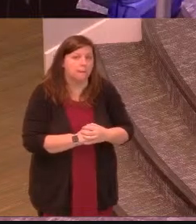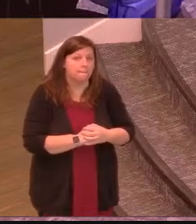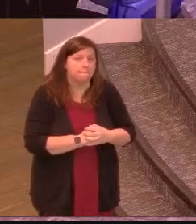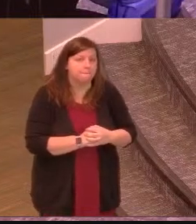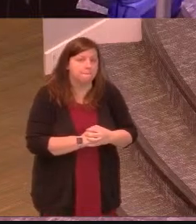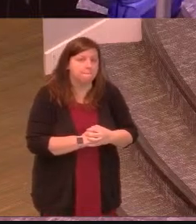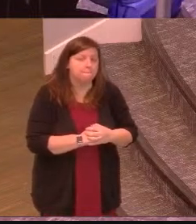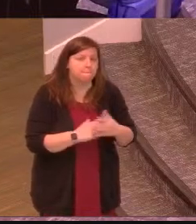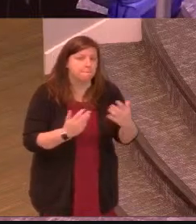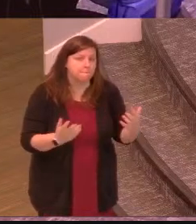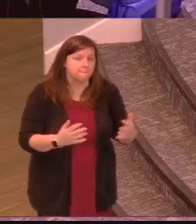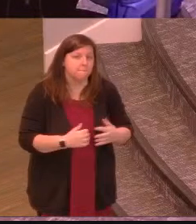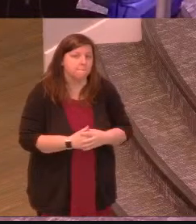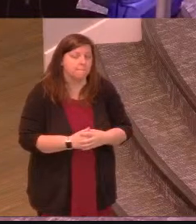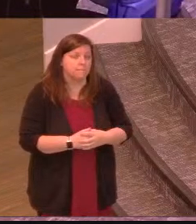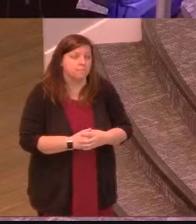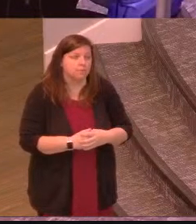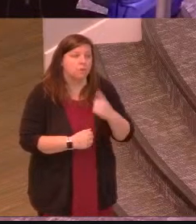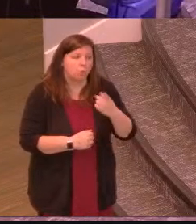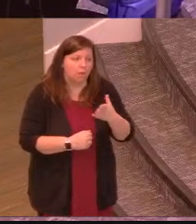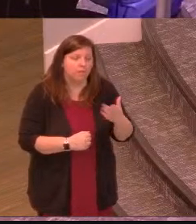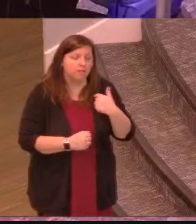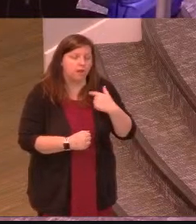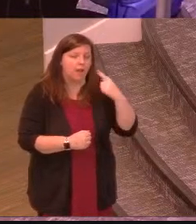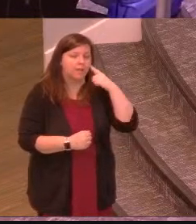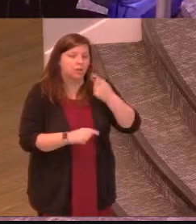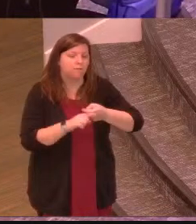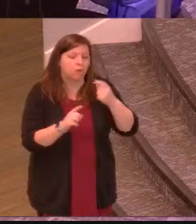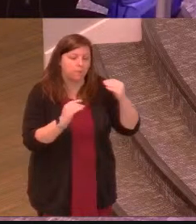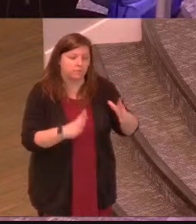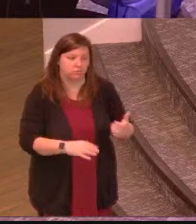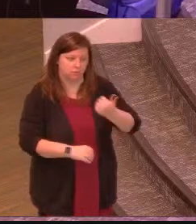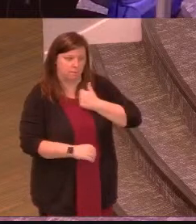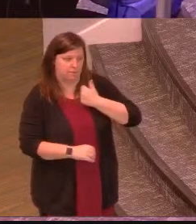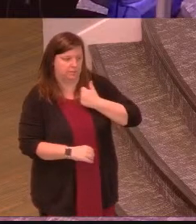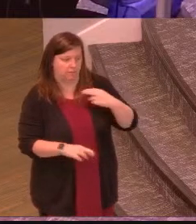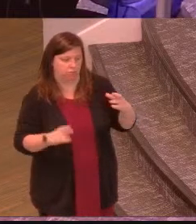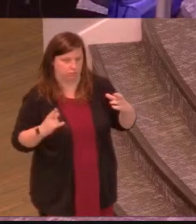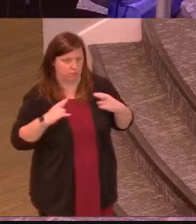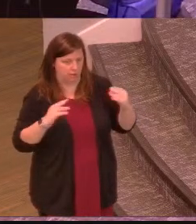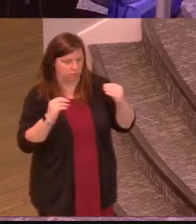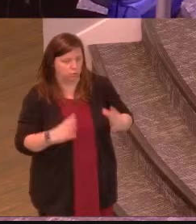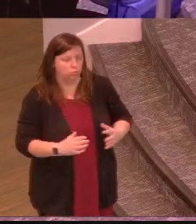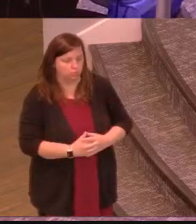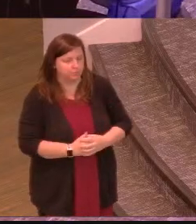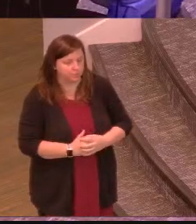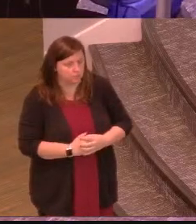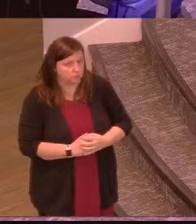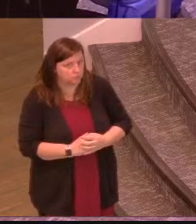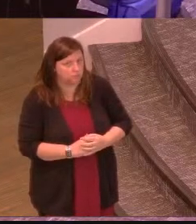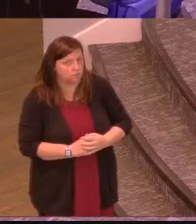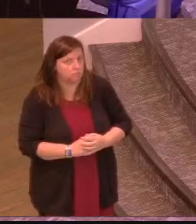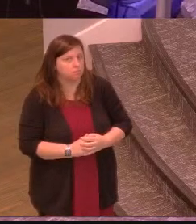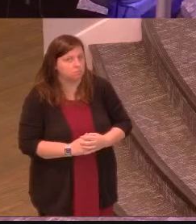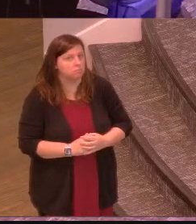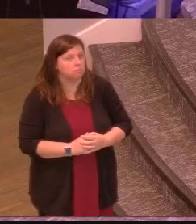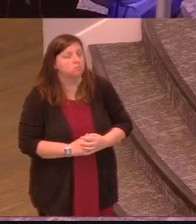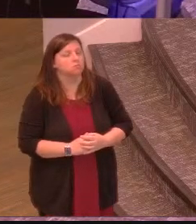what I hear from teachers, and having been a teacher and retired teacher, is